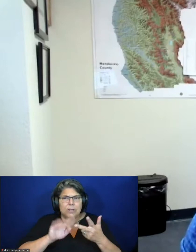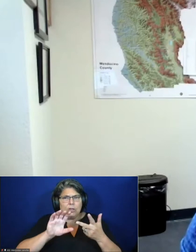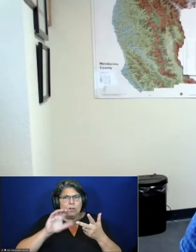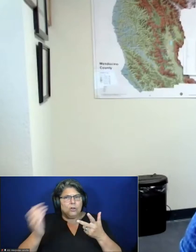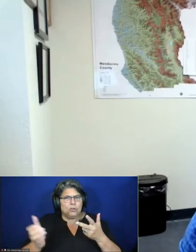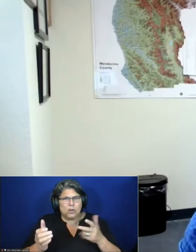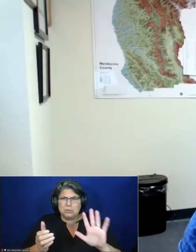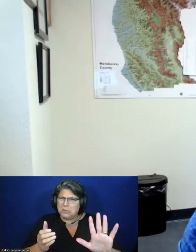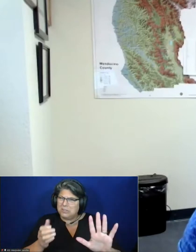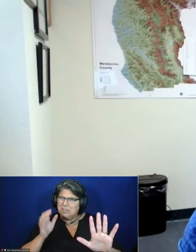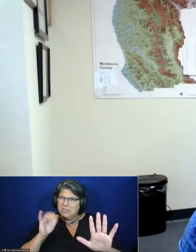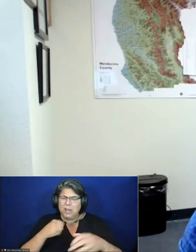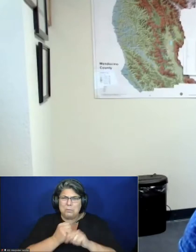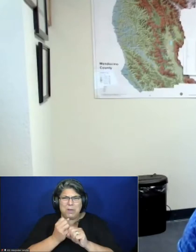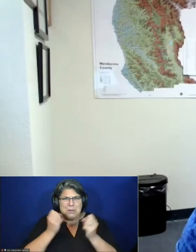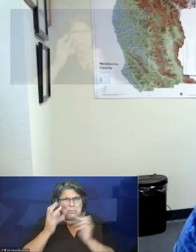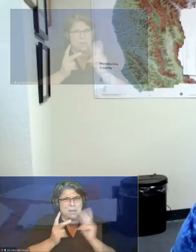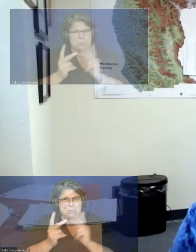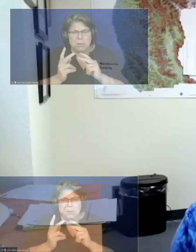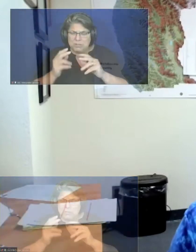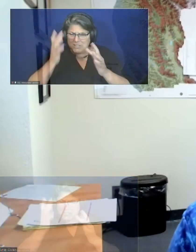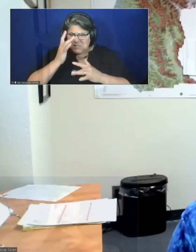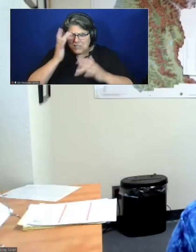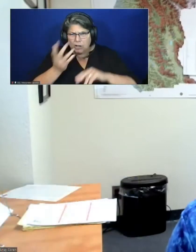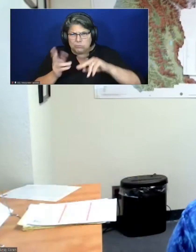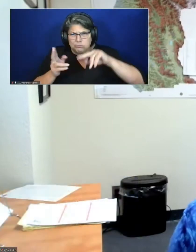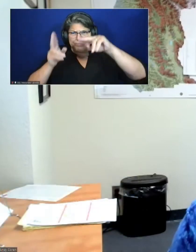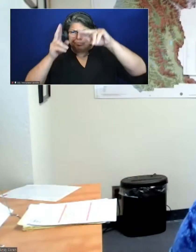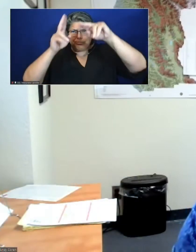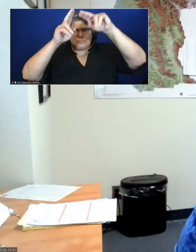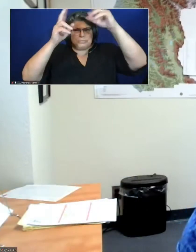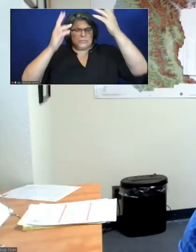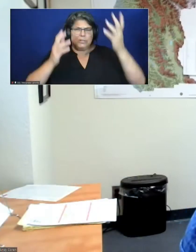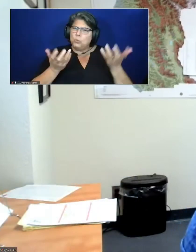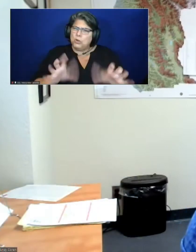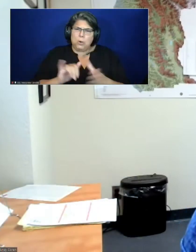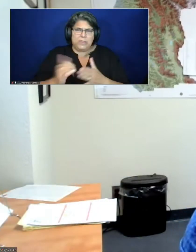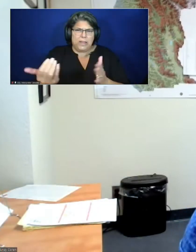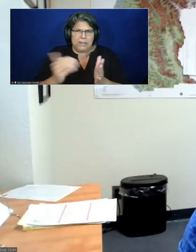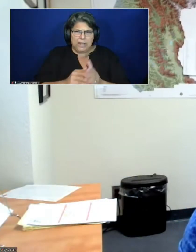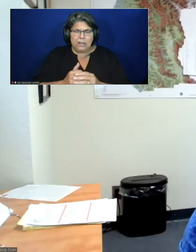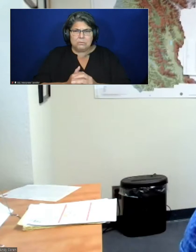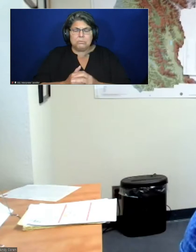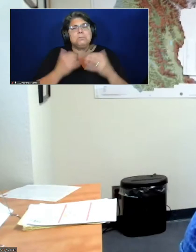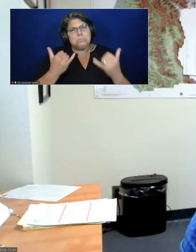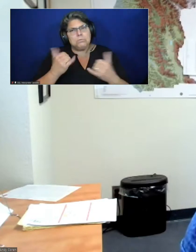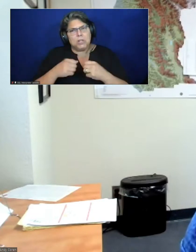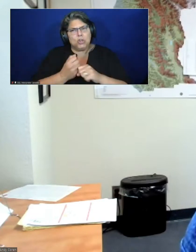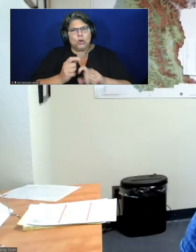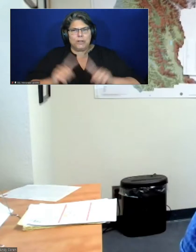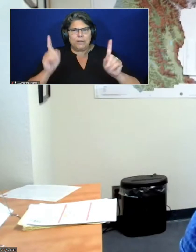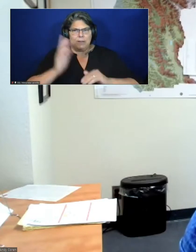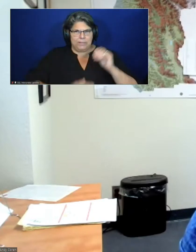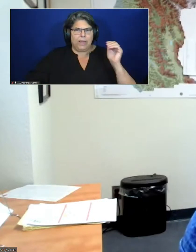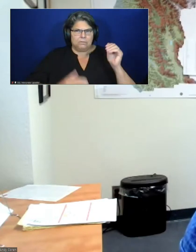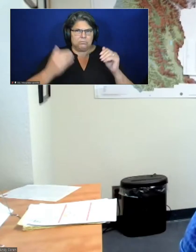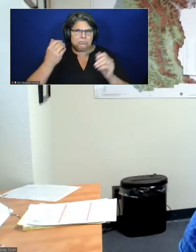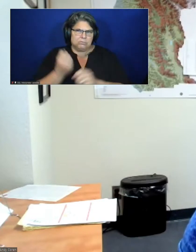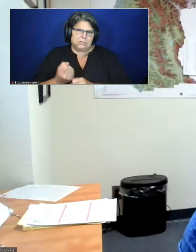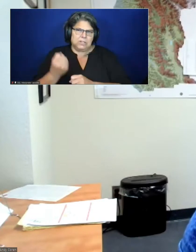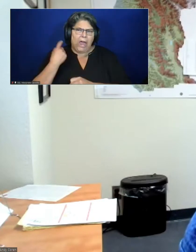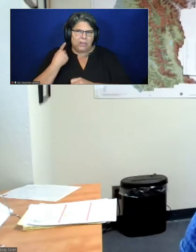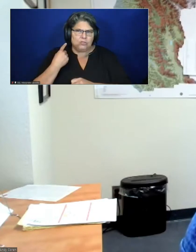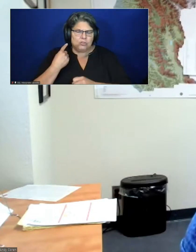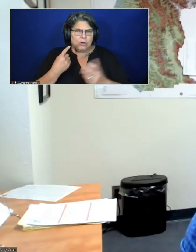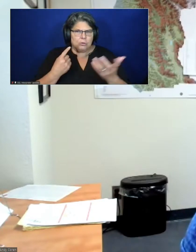want to repeat. So there are differences from last year. We do have most of our community fully vaccinated, which is good, but there are still